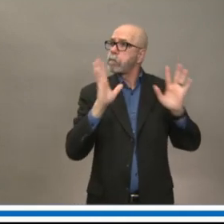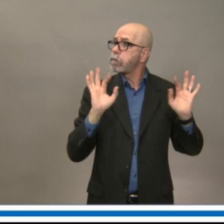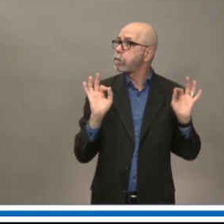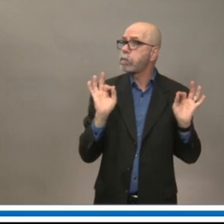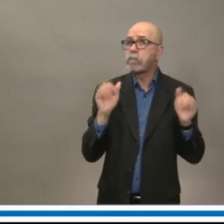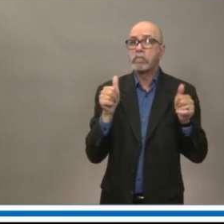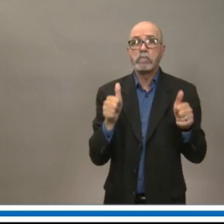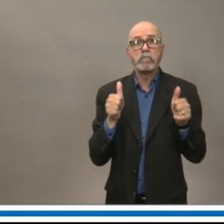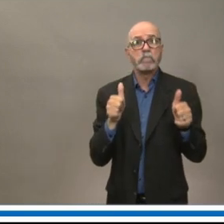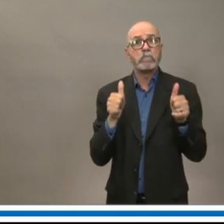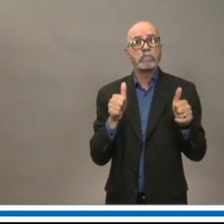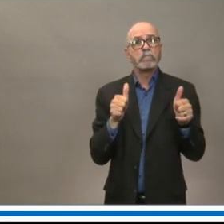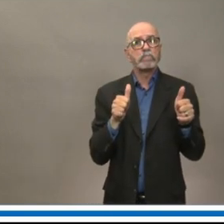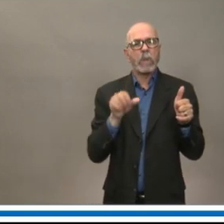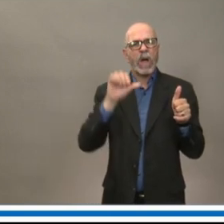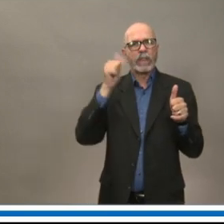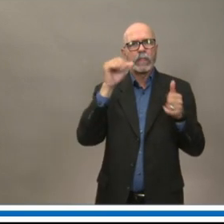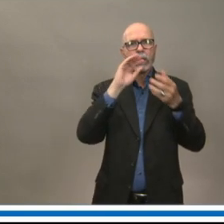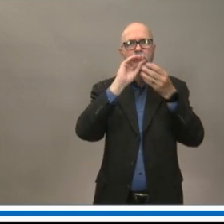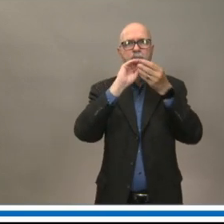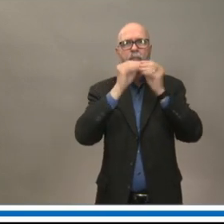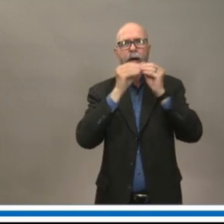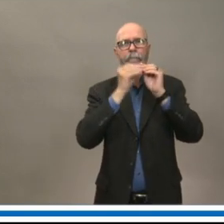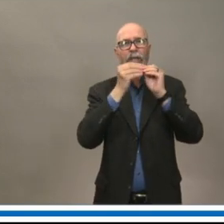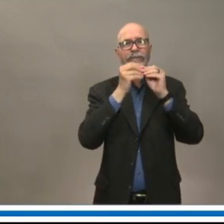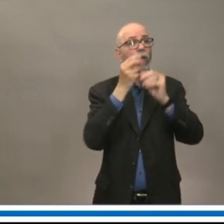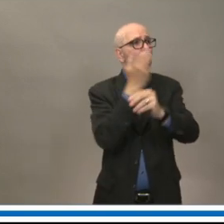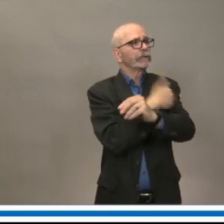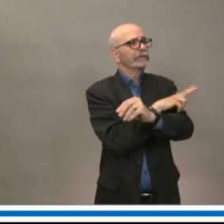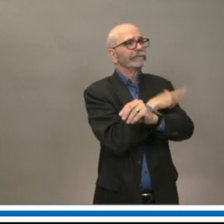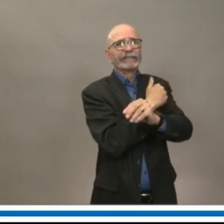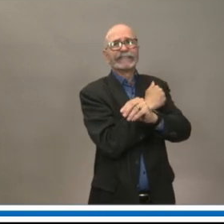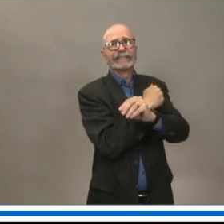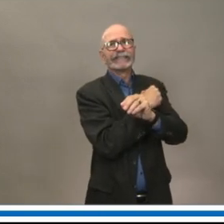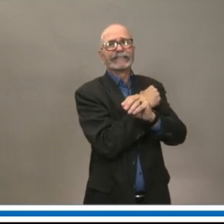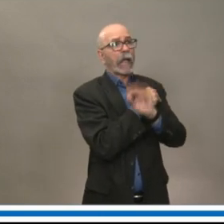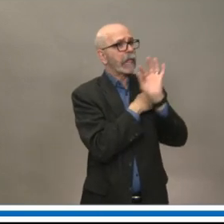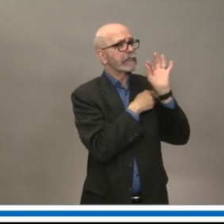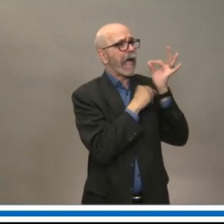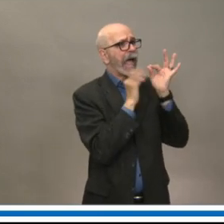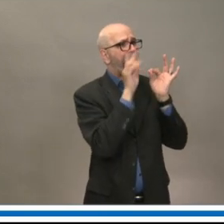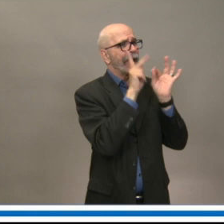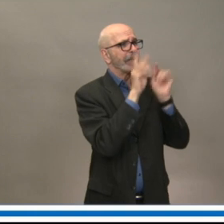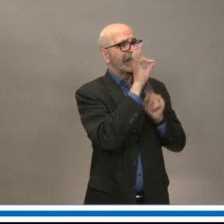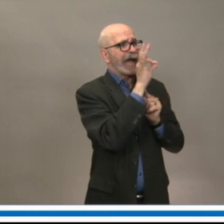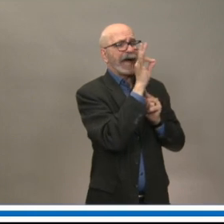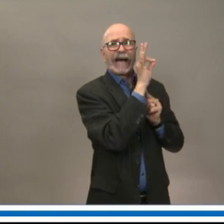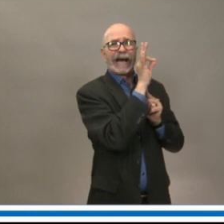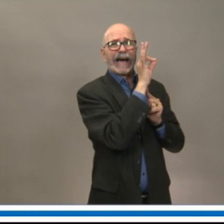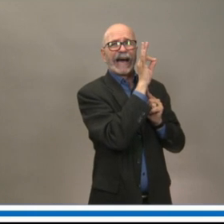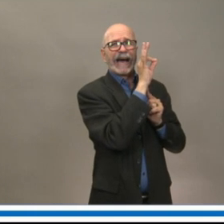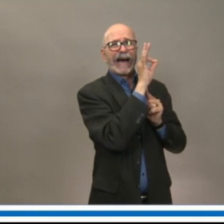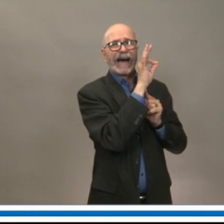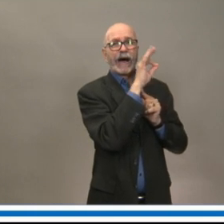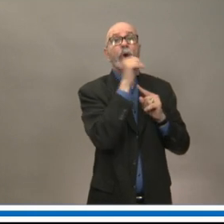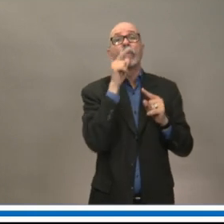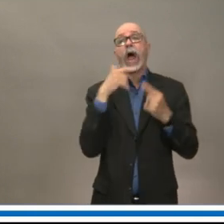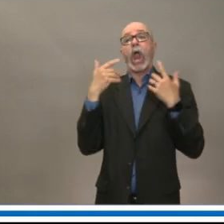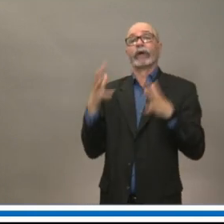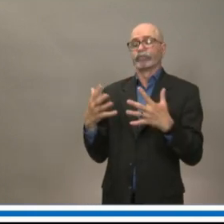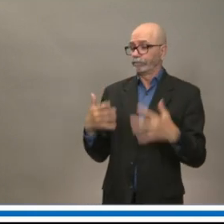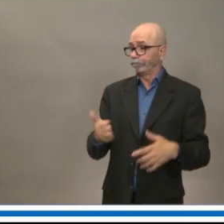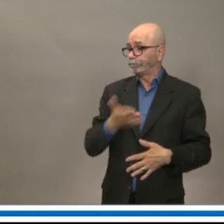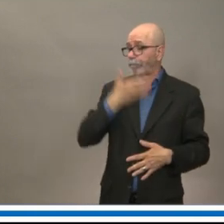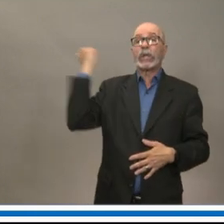One is the hospitalization number, today 9 patients, and the other, of course, the recovery rate, today